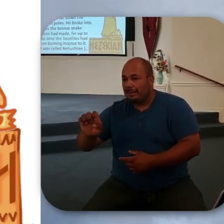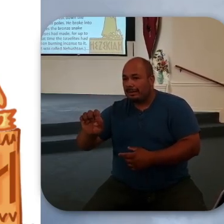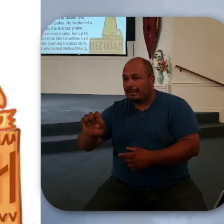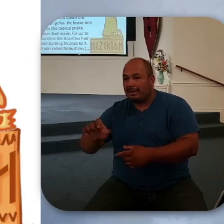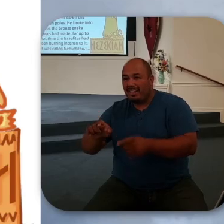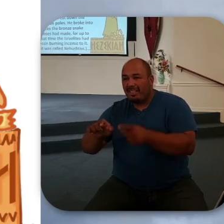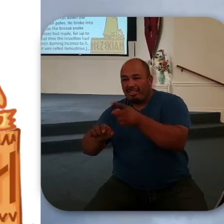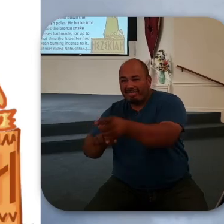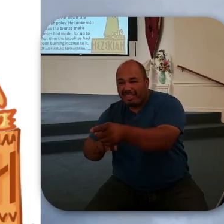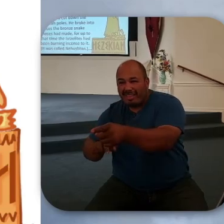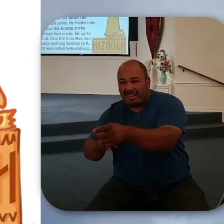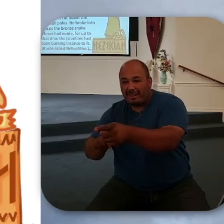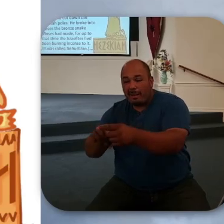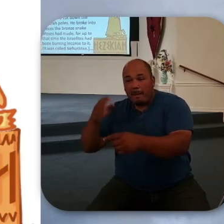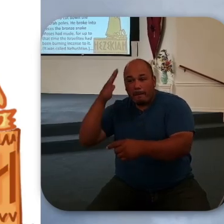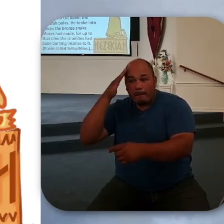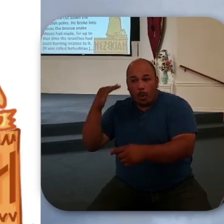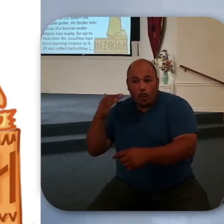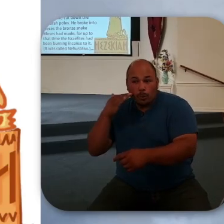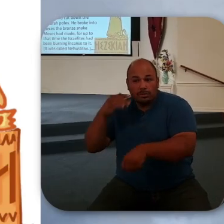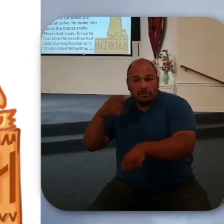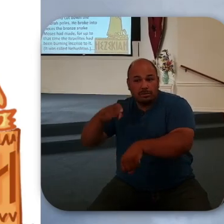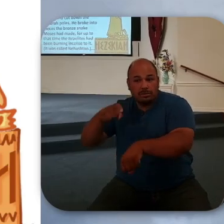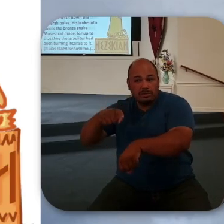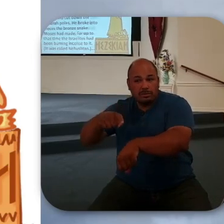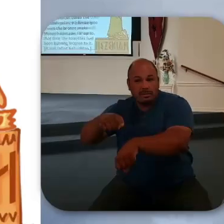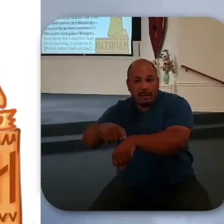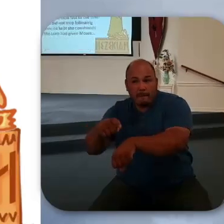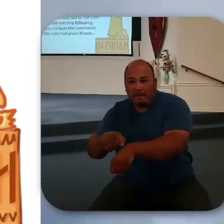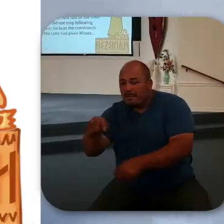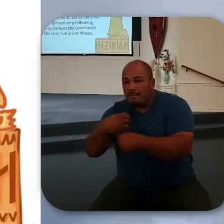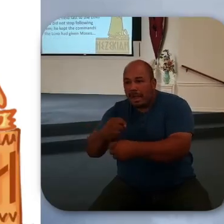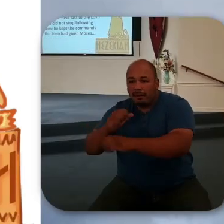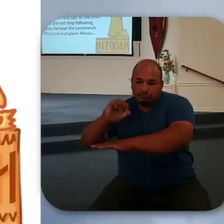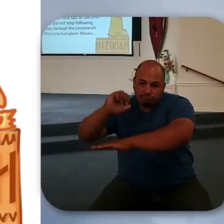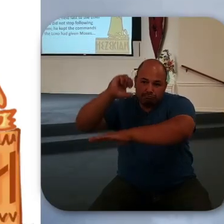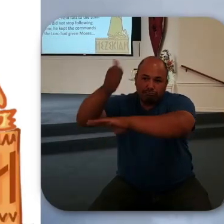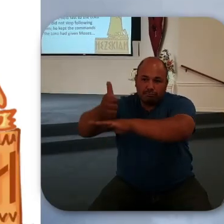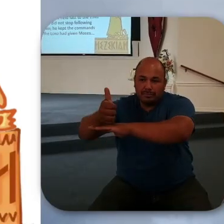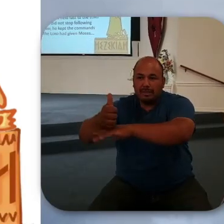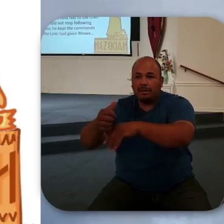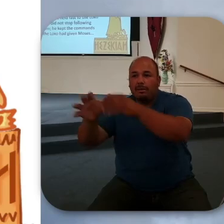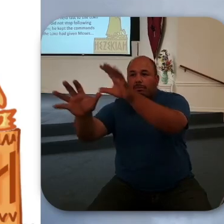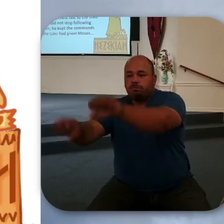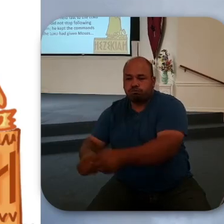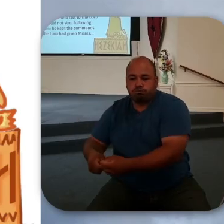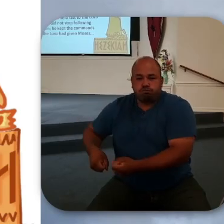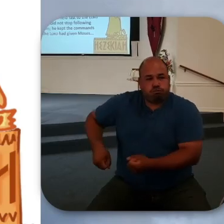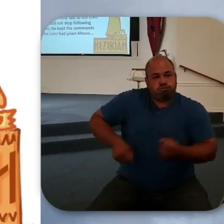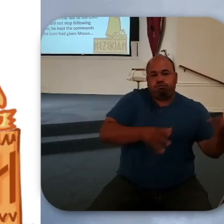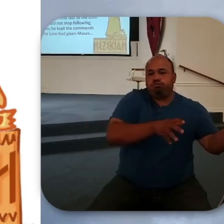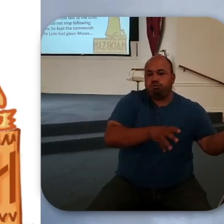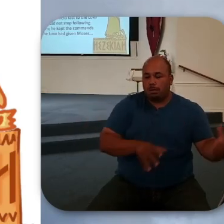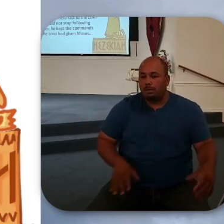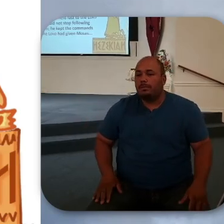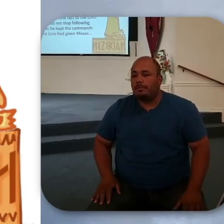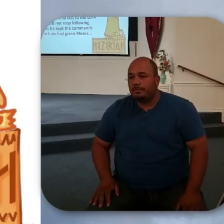burning incense to it. It was called Nehushtan, which sounds like the Hebrew for bronze and